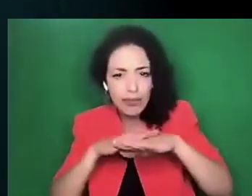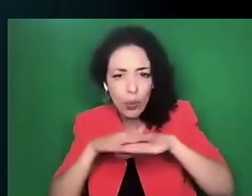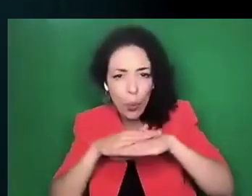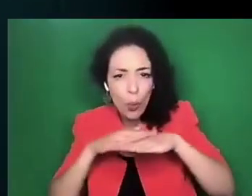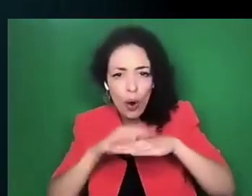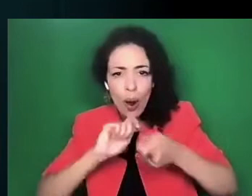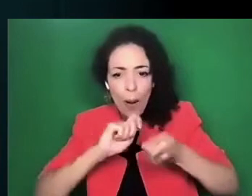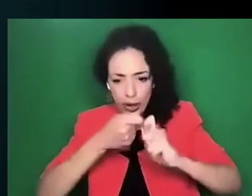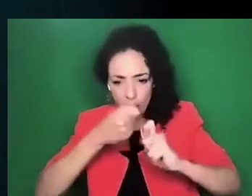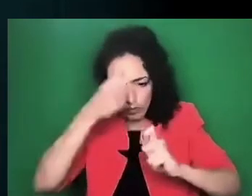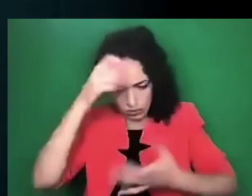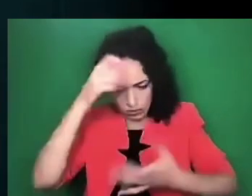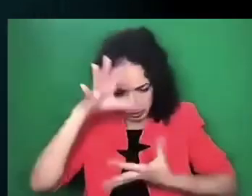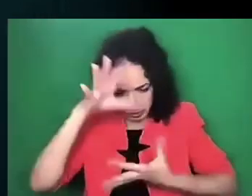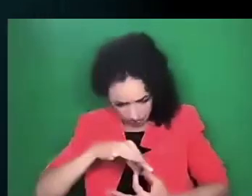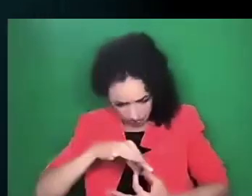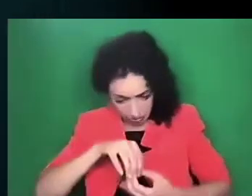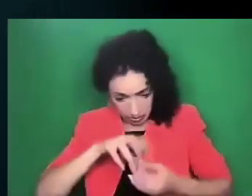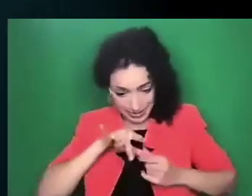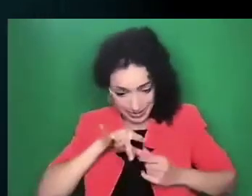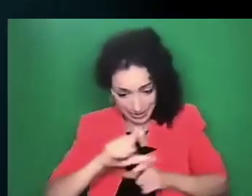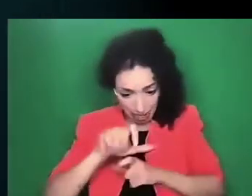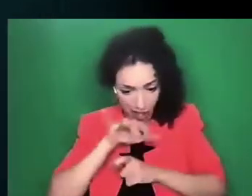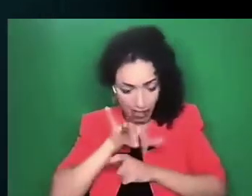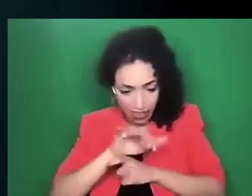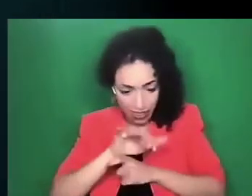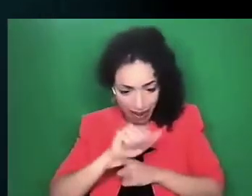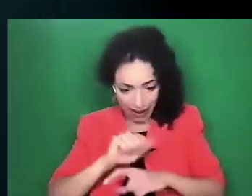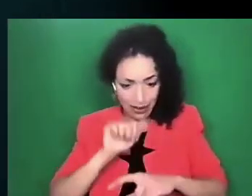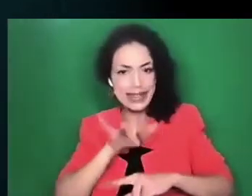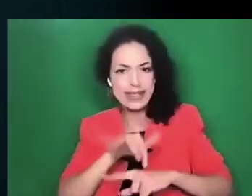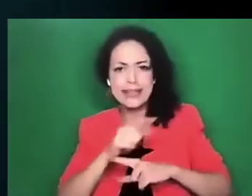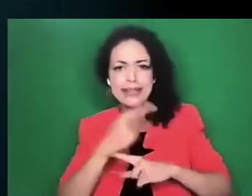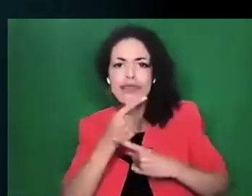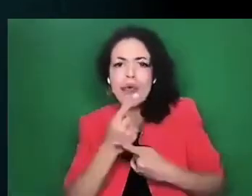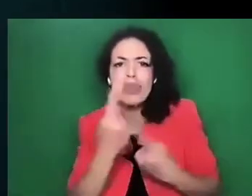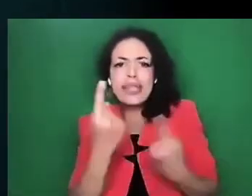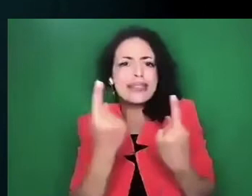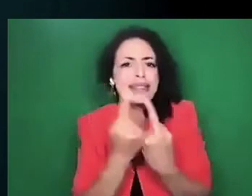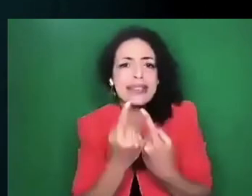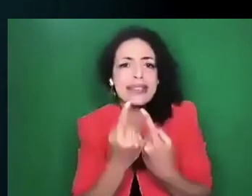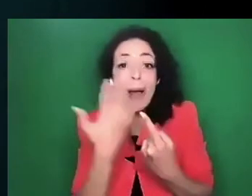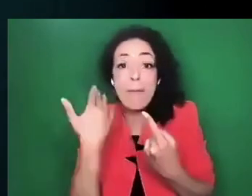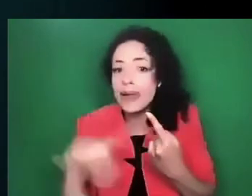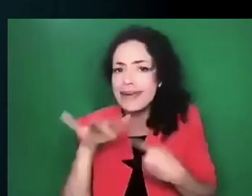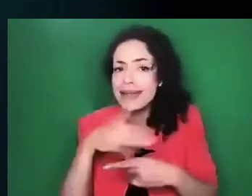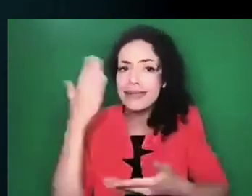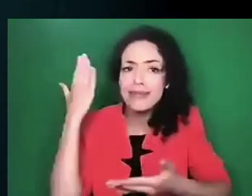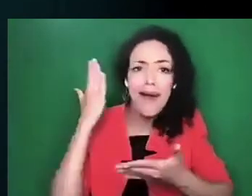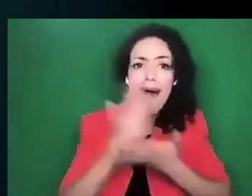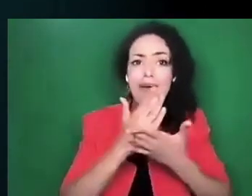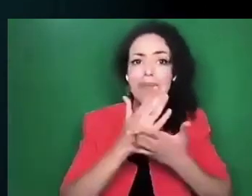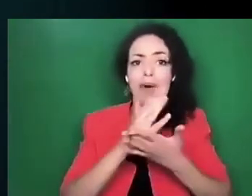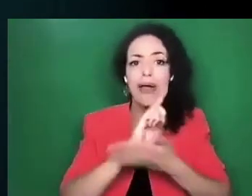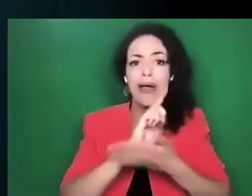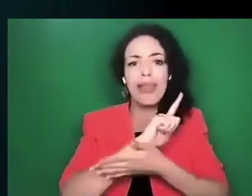silent existence of the ones that once existed and is absent today, to be able to reconstruct